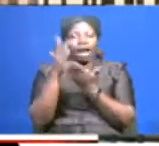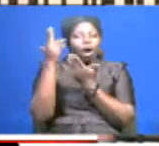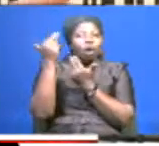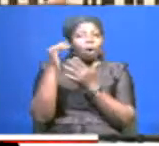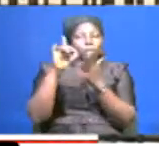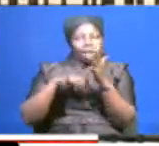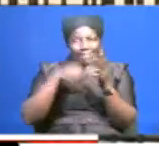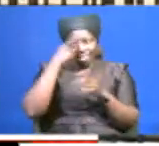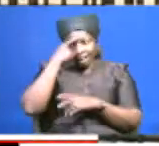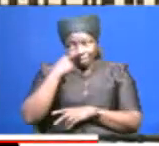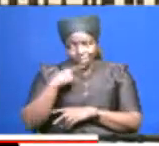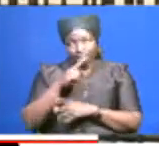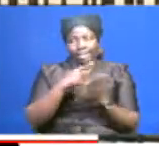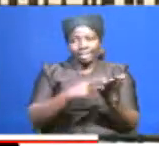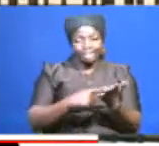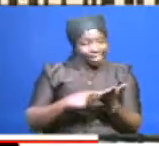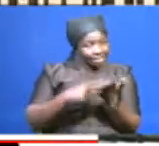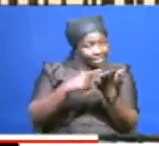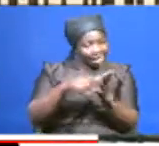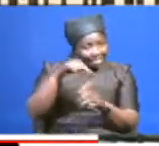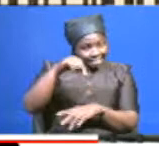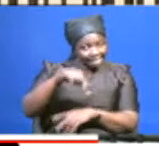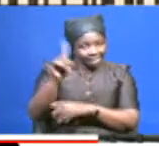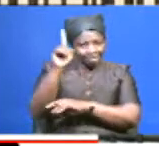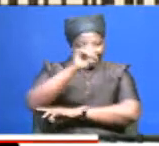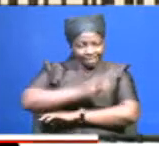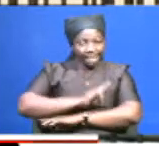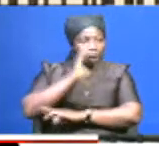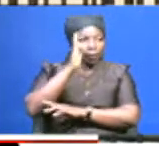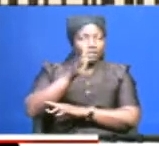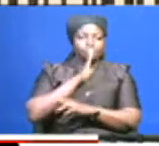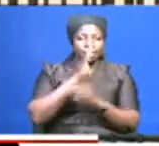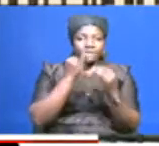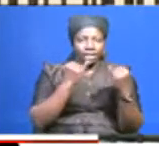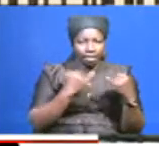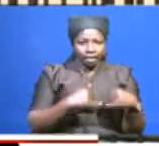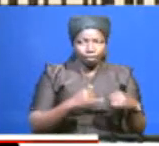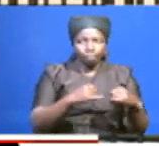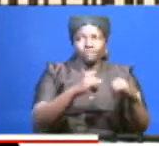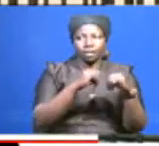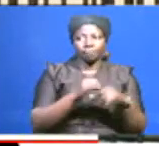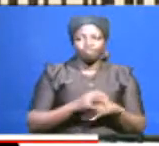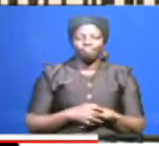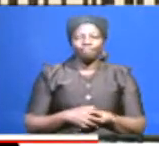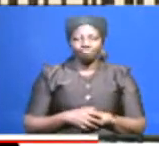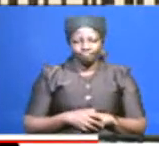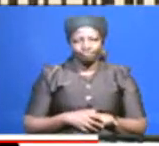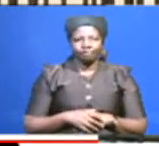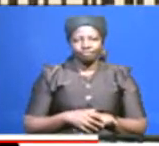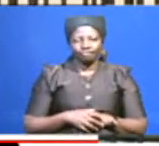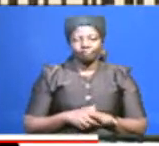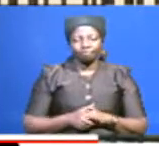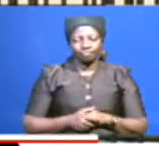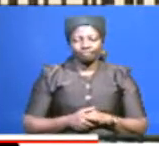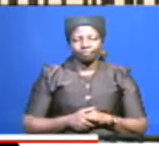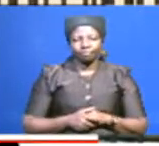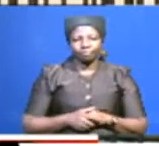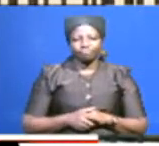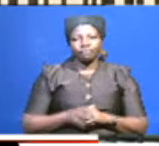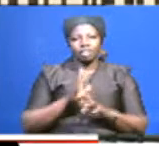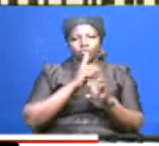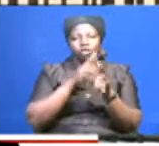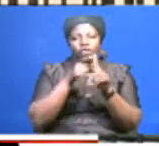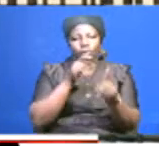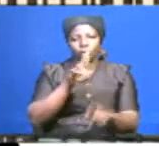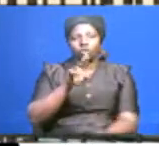policies deliberated upon on this particular day will be implemented. Serafina Robi for Prime Edition at Uhuru